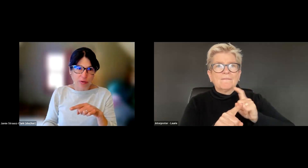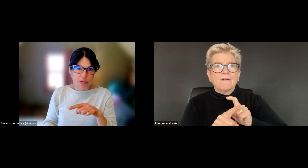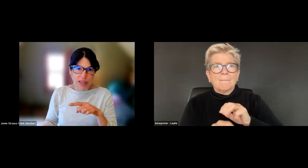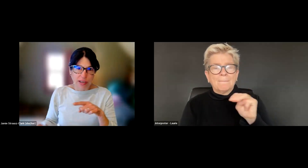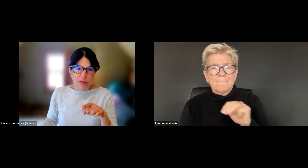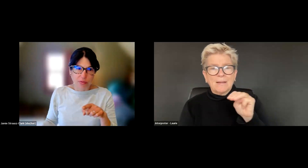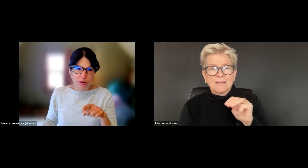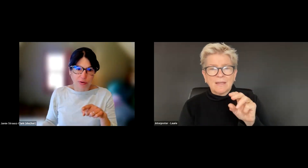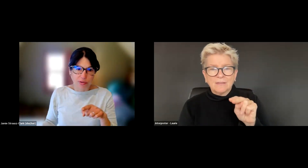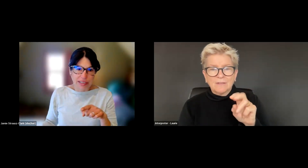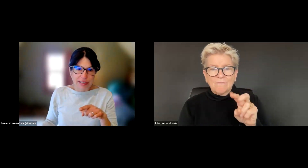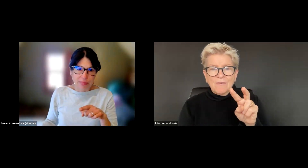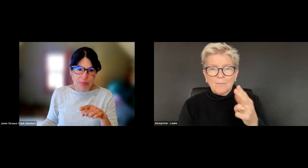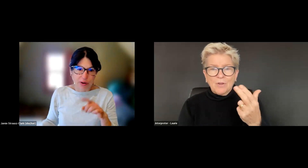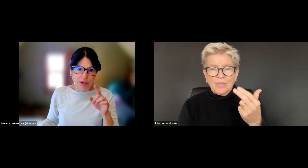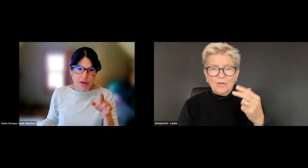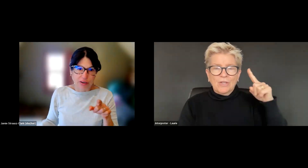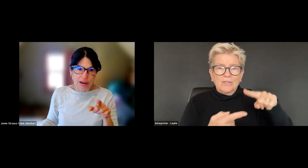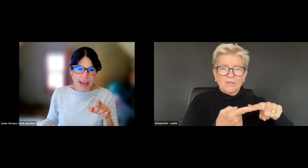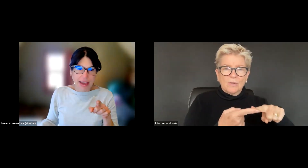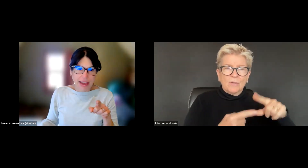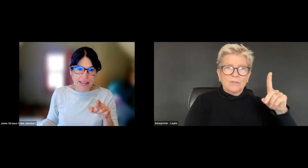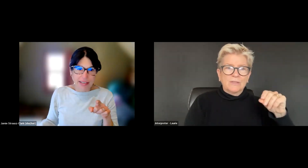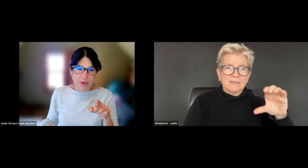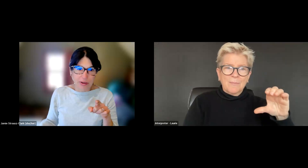November 13th through December